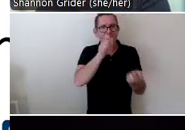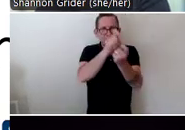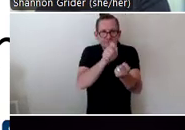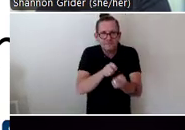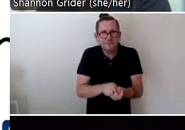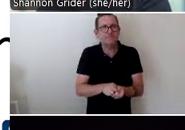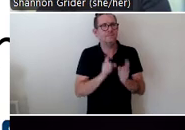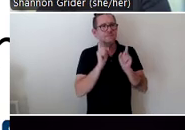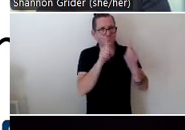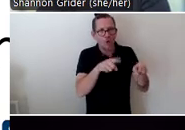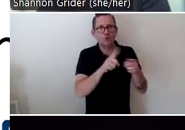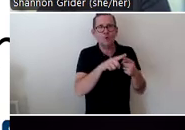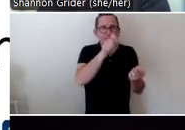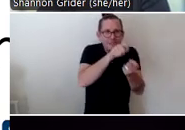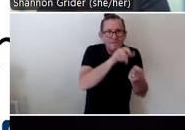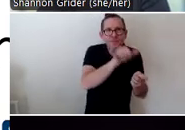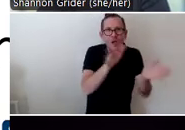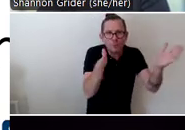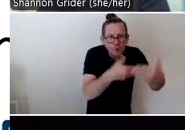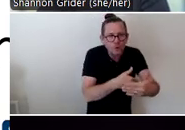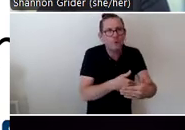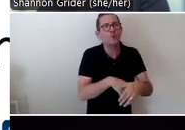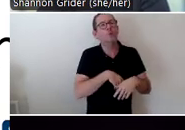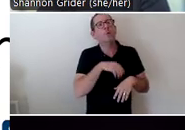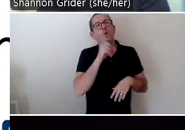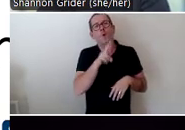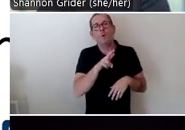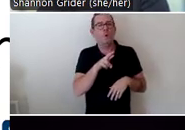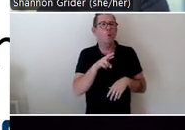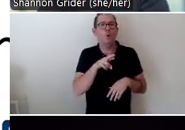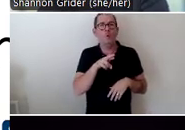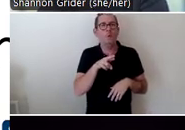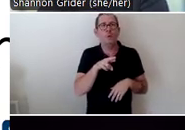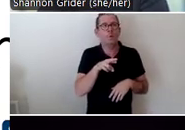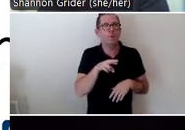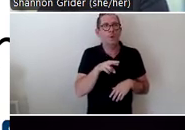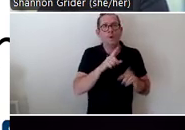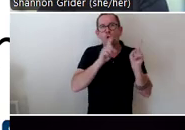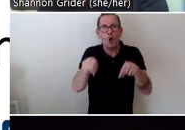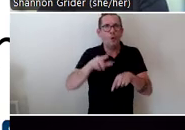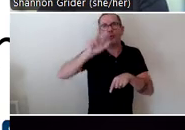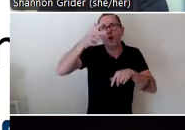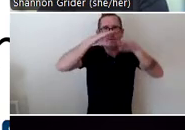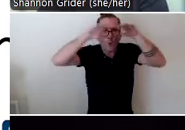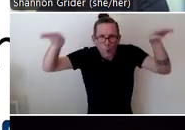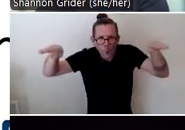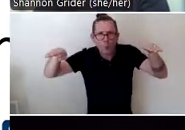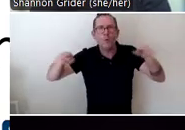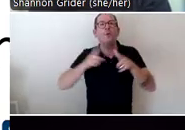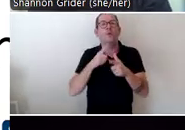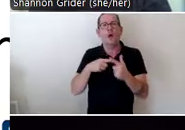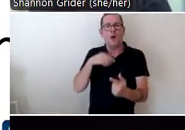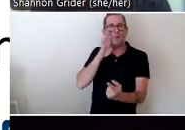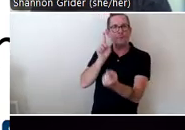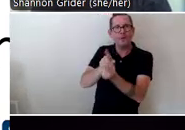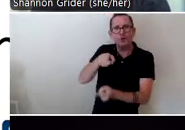building number and then no suite or floor or other information. If you want them in a specific place, tell them the specific place